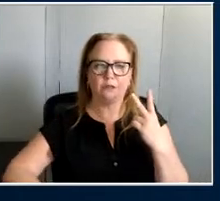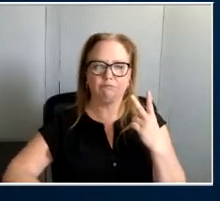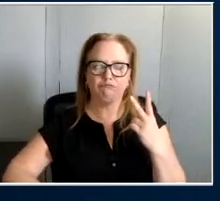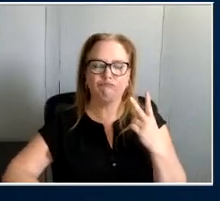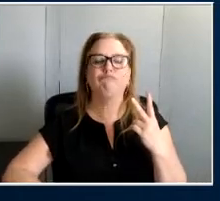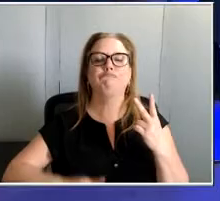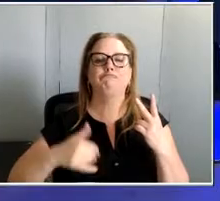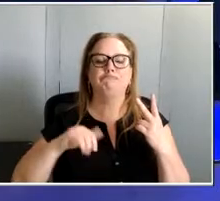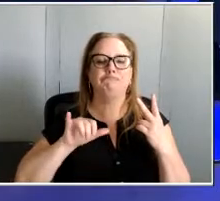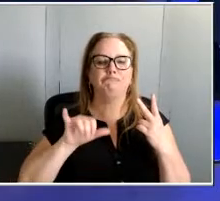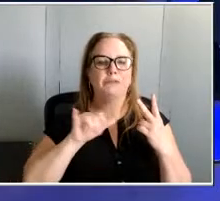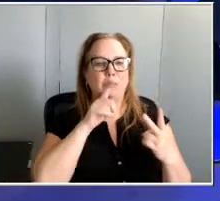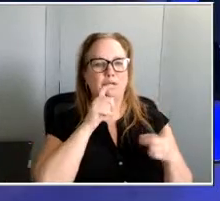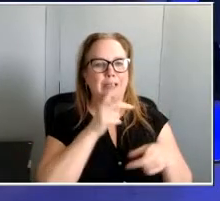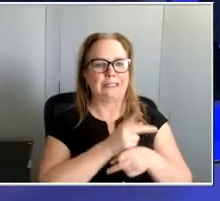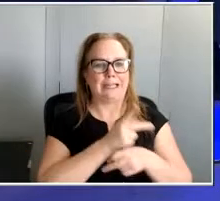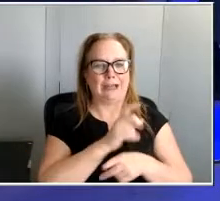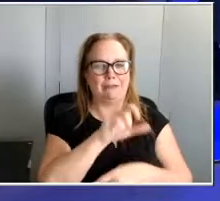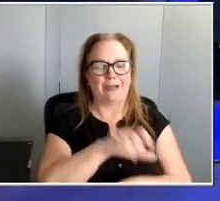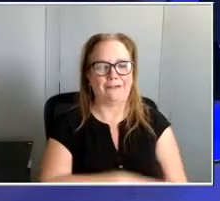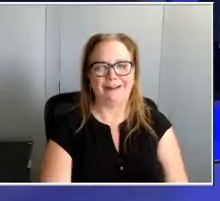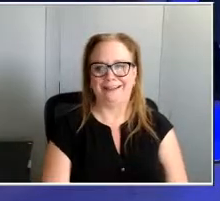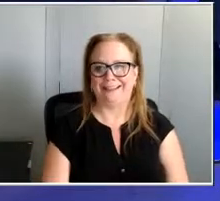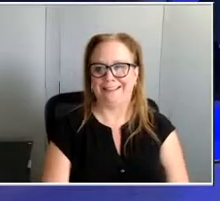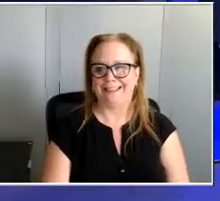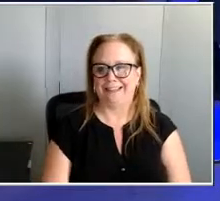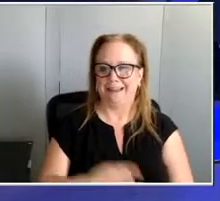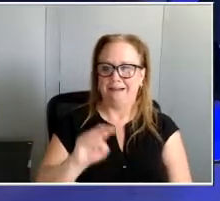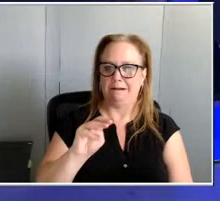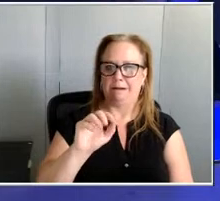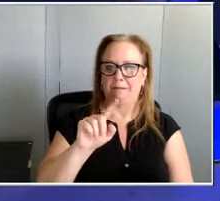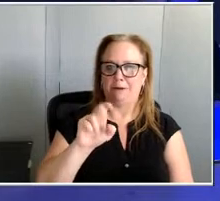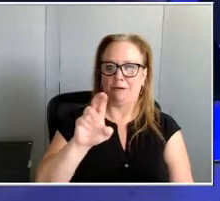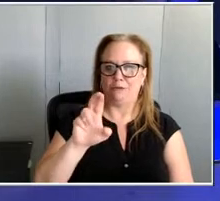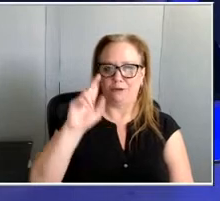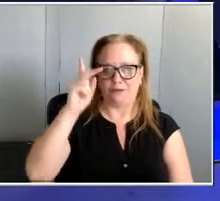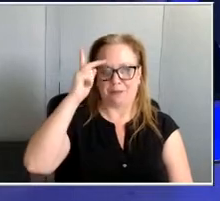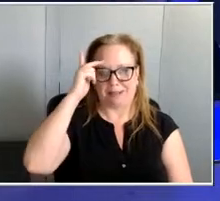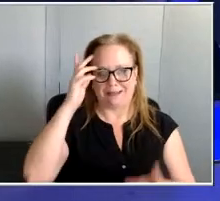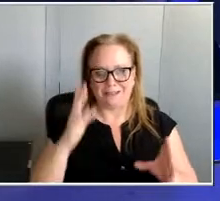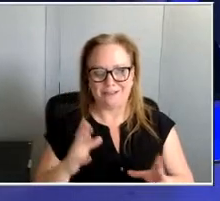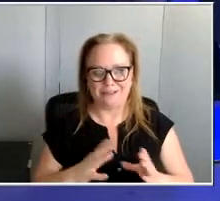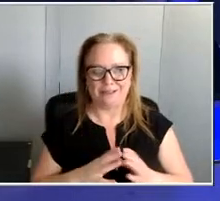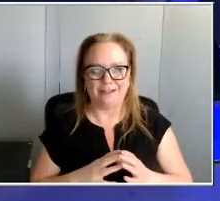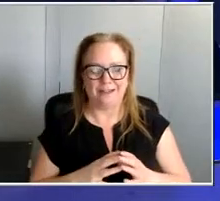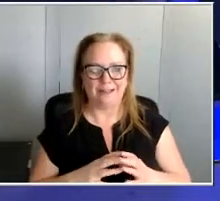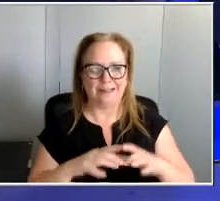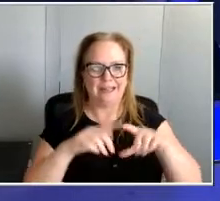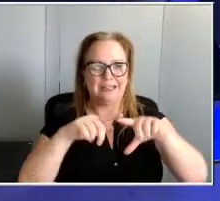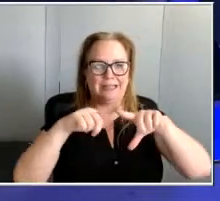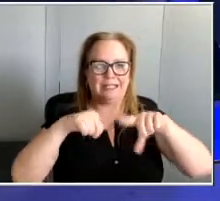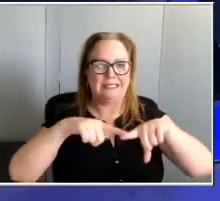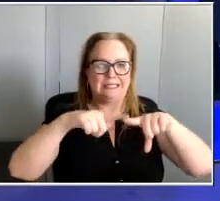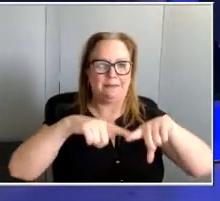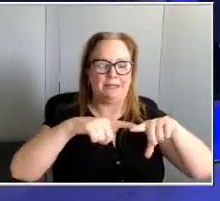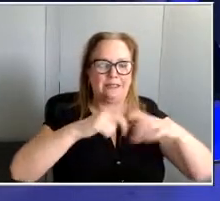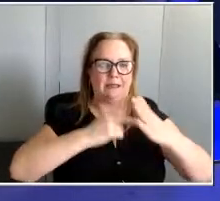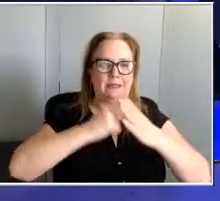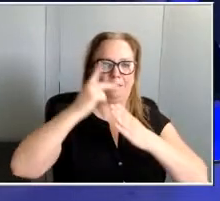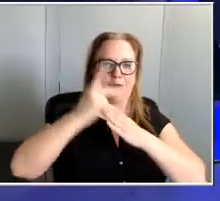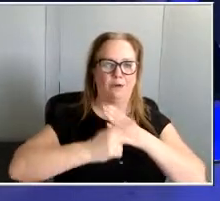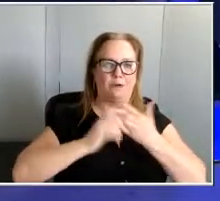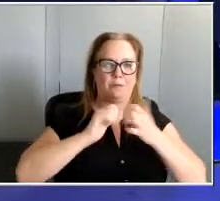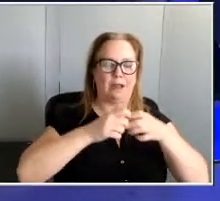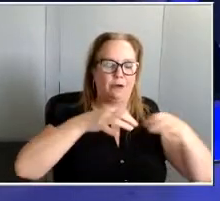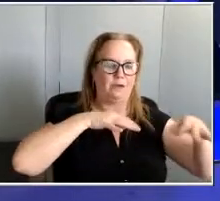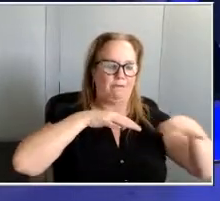who's going to handle that one? All right, Mosier, you're the politician. Well, it really depends on the program and how you want to define it.